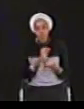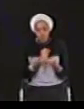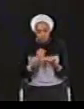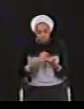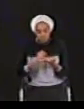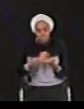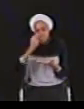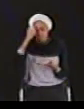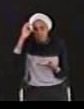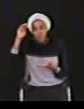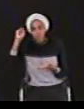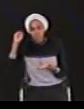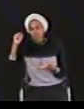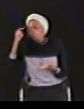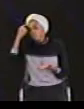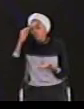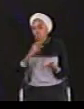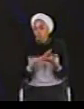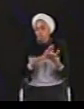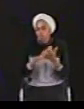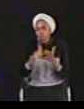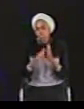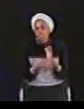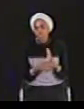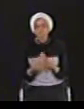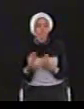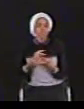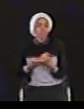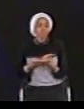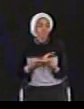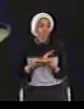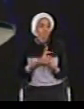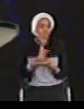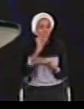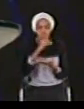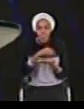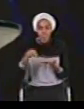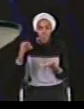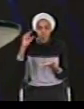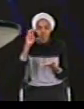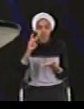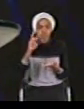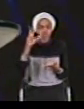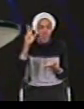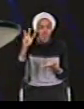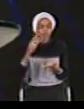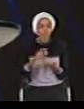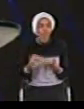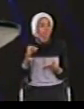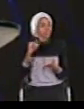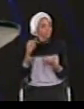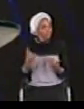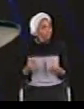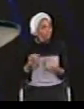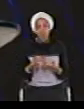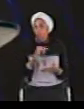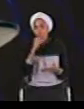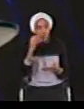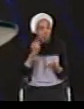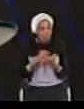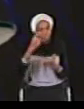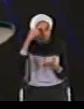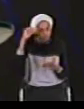unto him for righteousness. Verse 23, it says, now it was not written for his